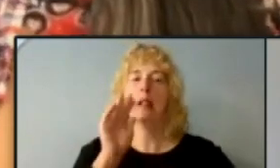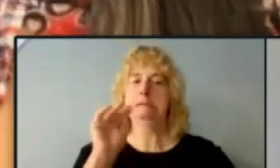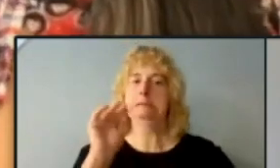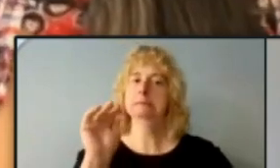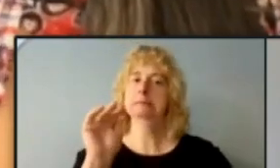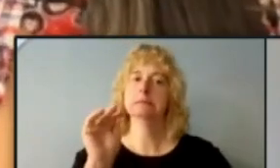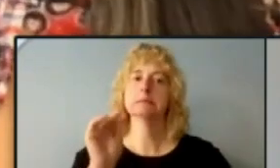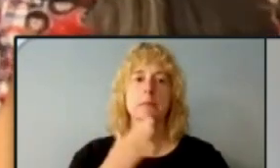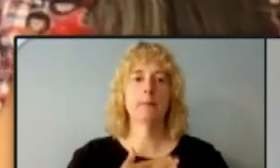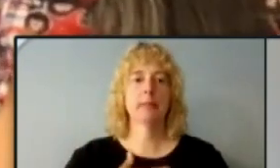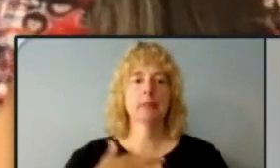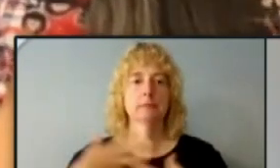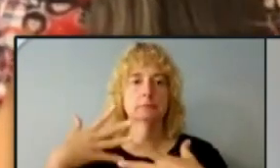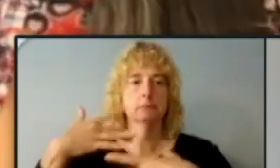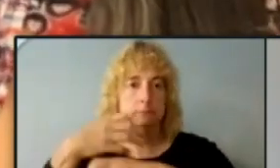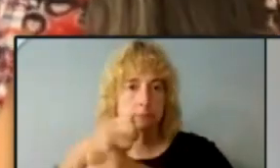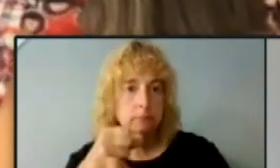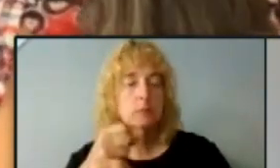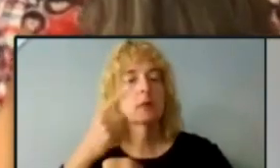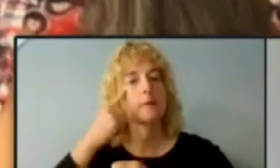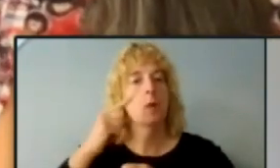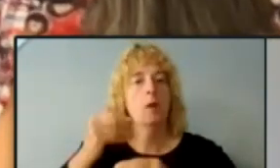on with our segment, okay?